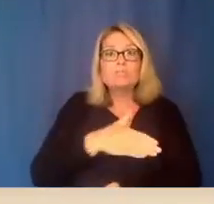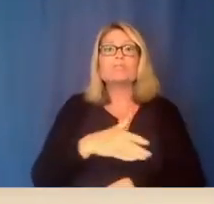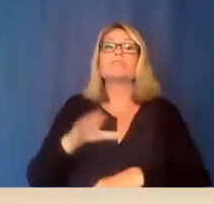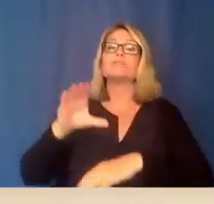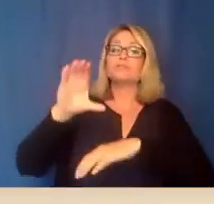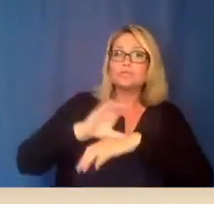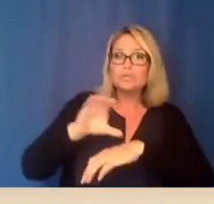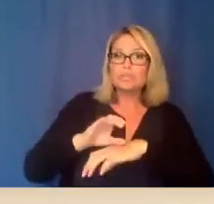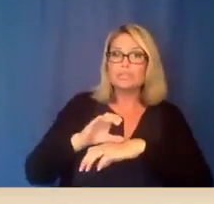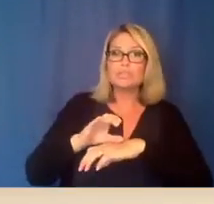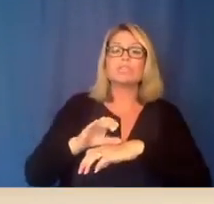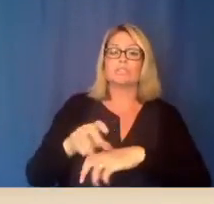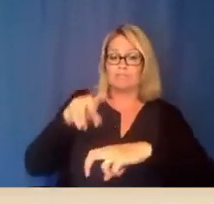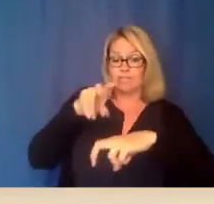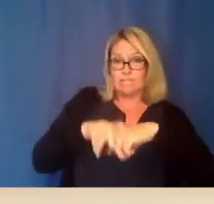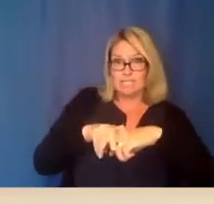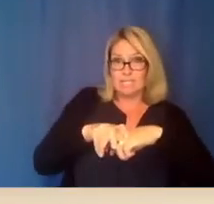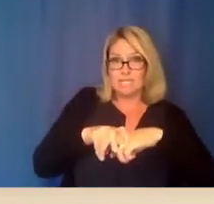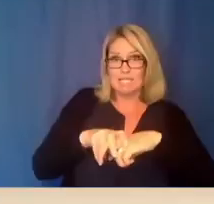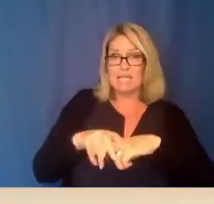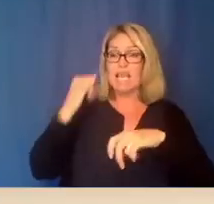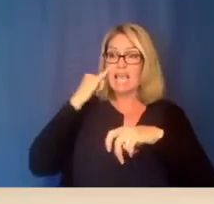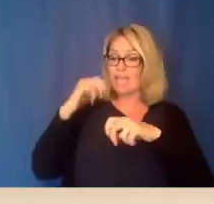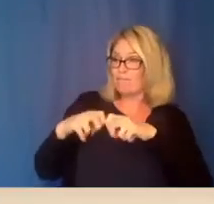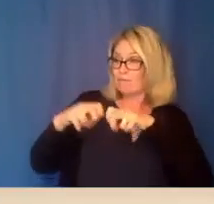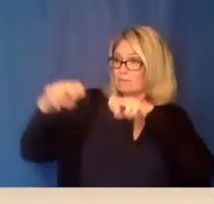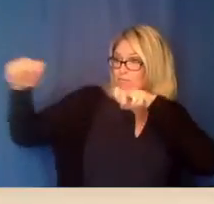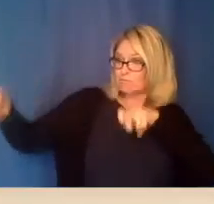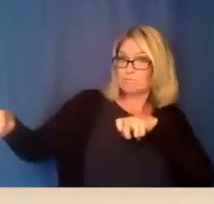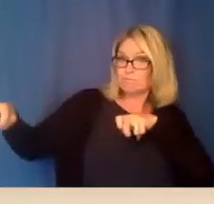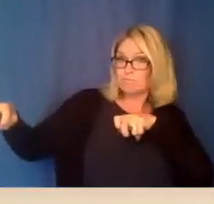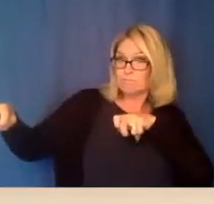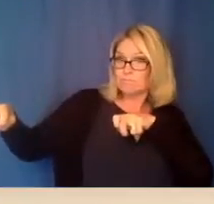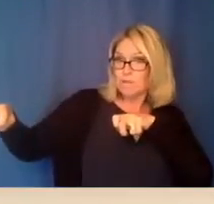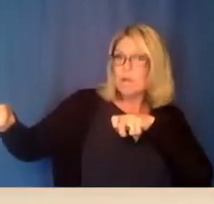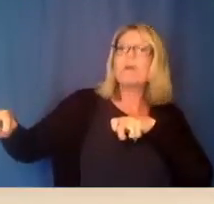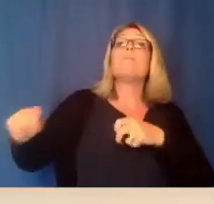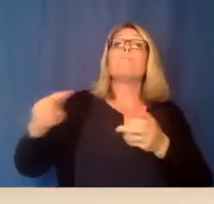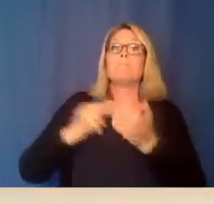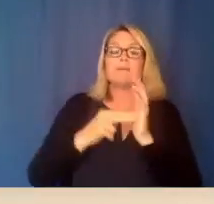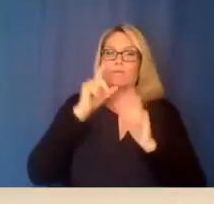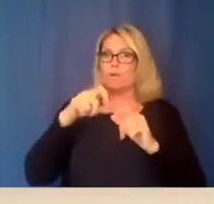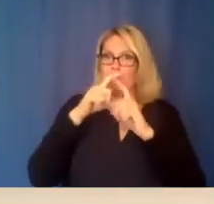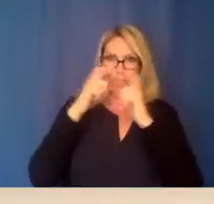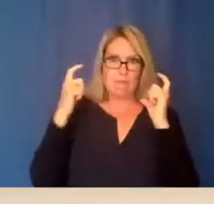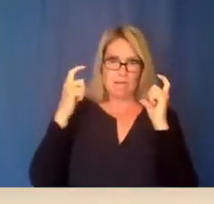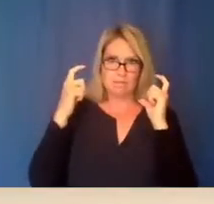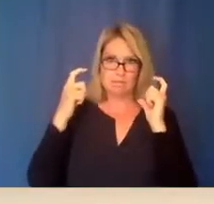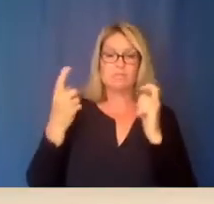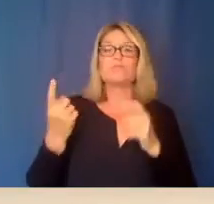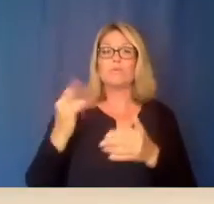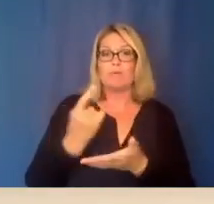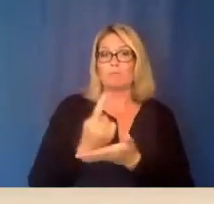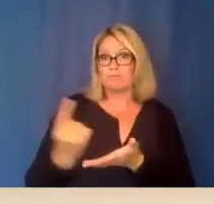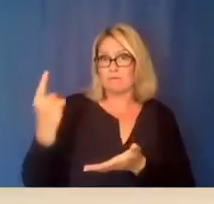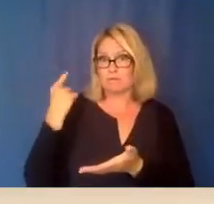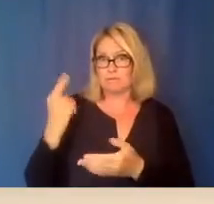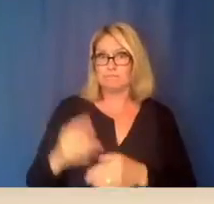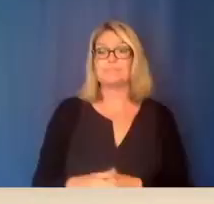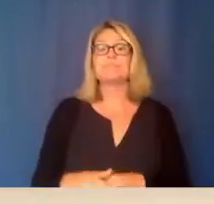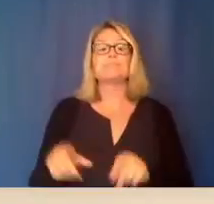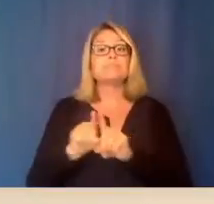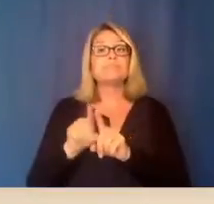services, provided there's physical distancing between members of different households. As the Premier